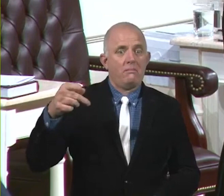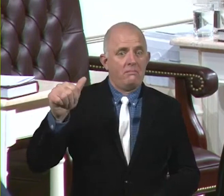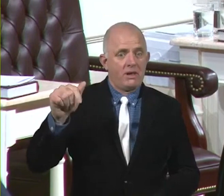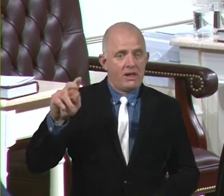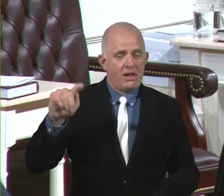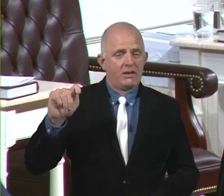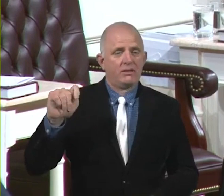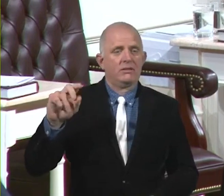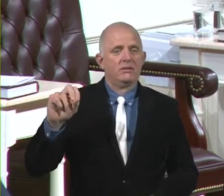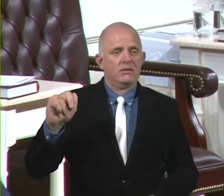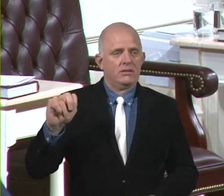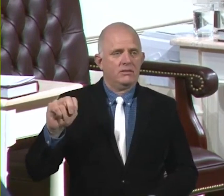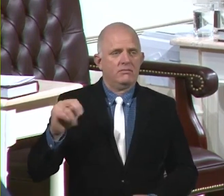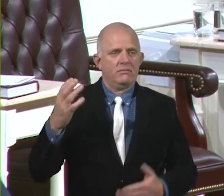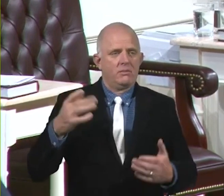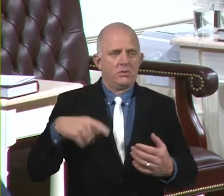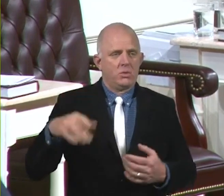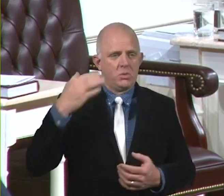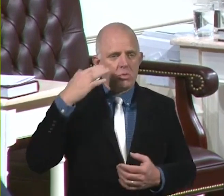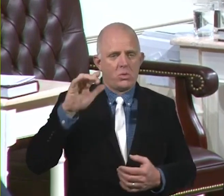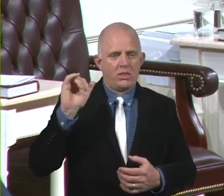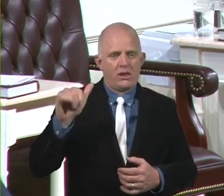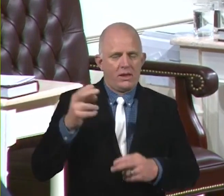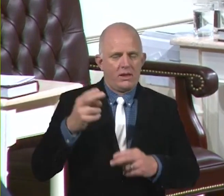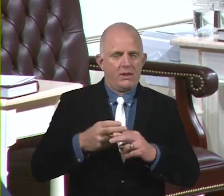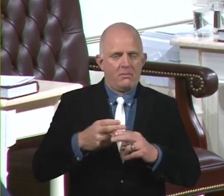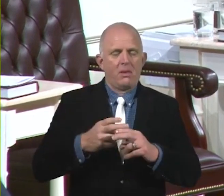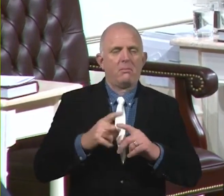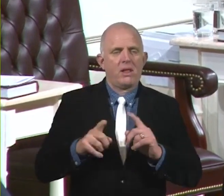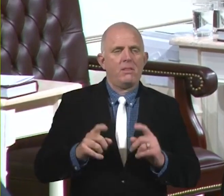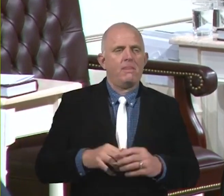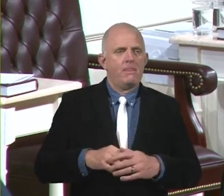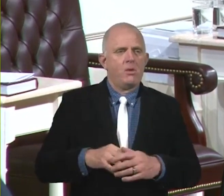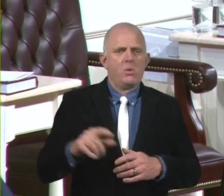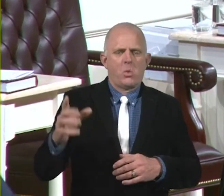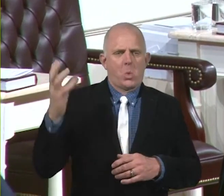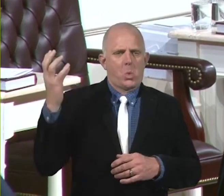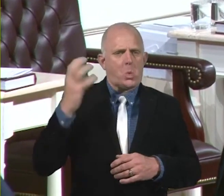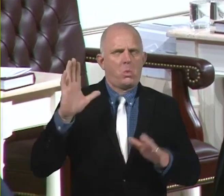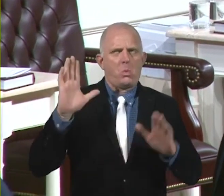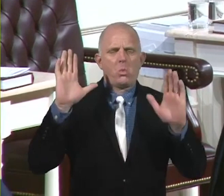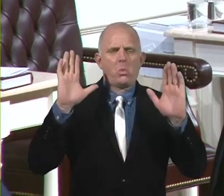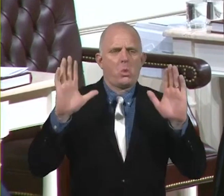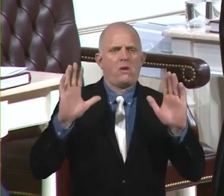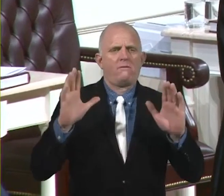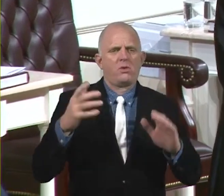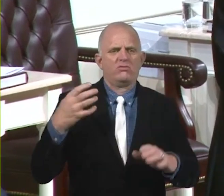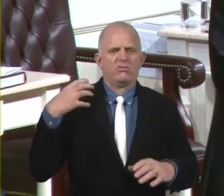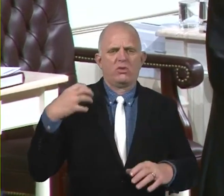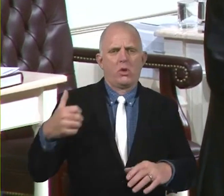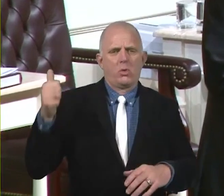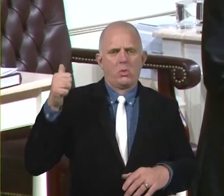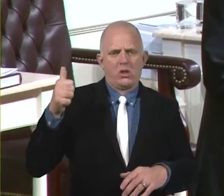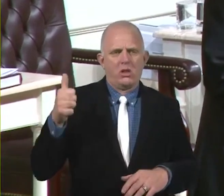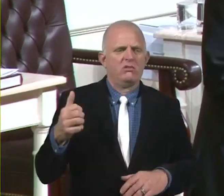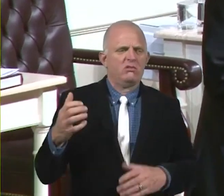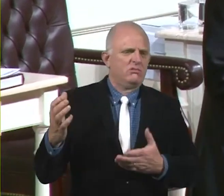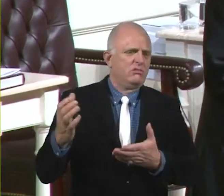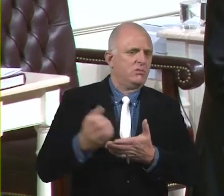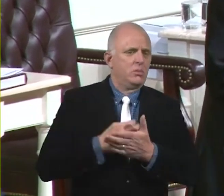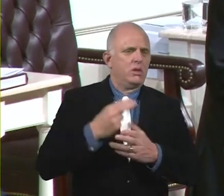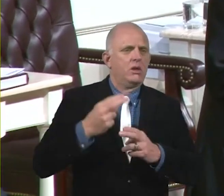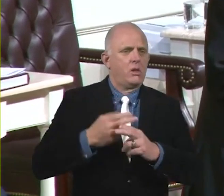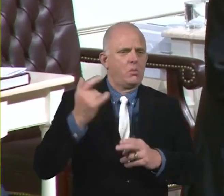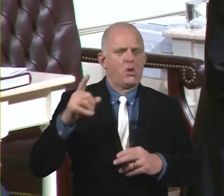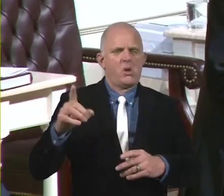A lot of you won't remember that name. He was a great general. He earned the name because of his